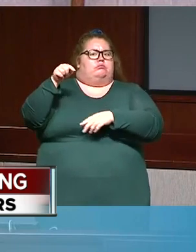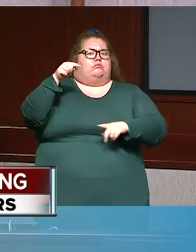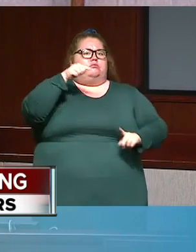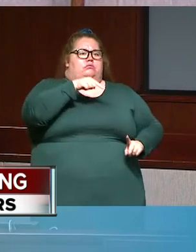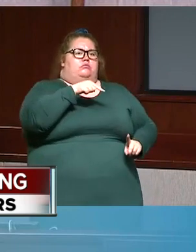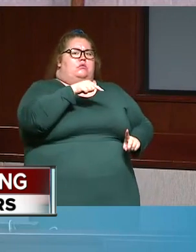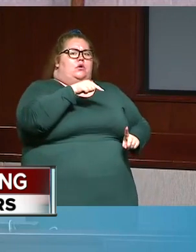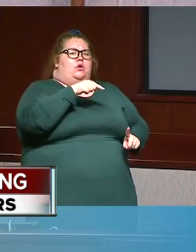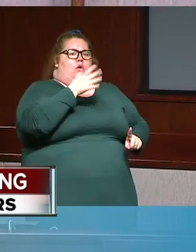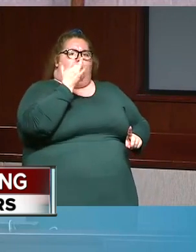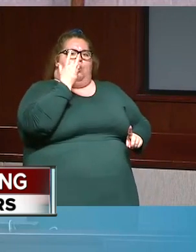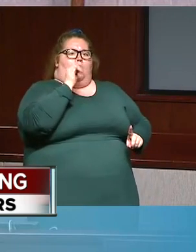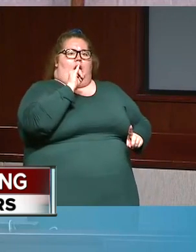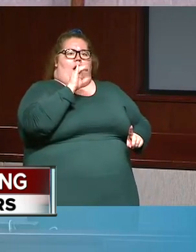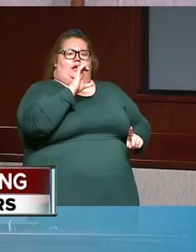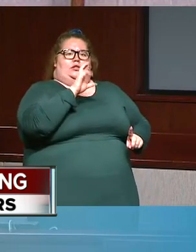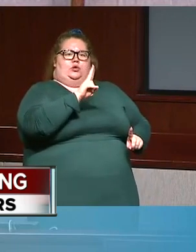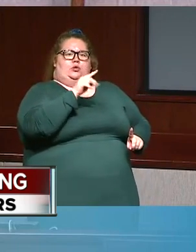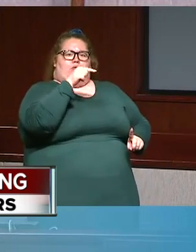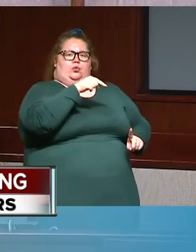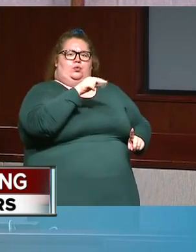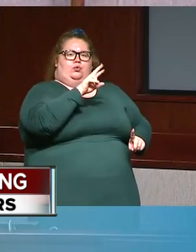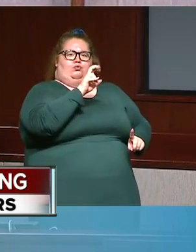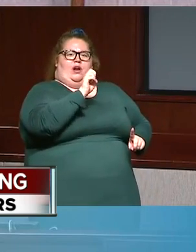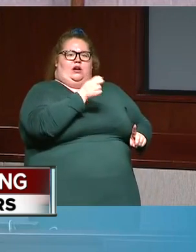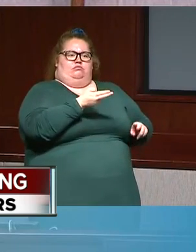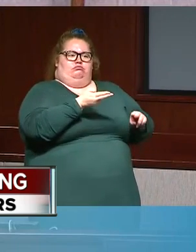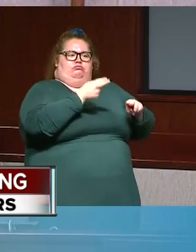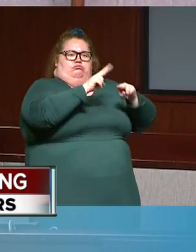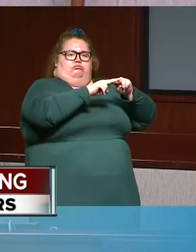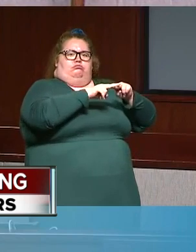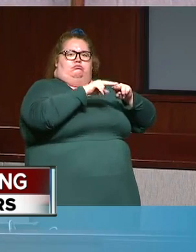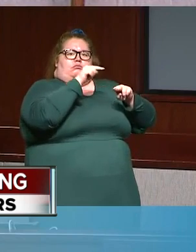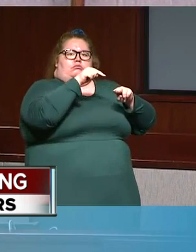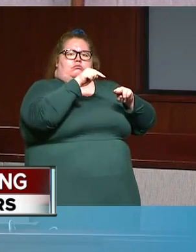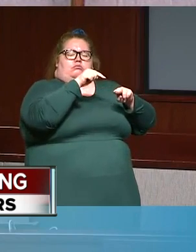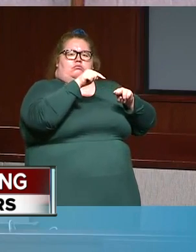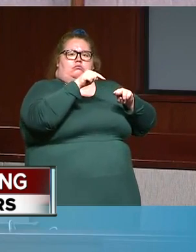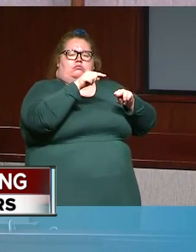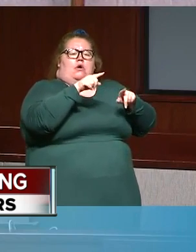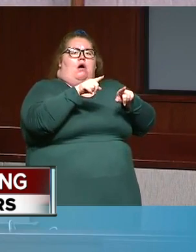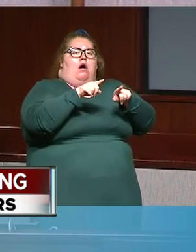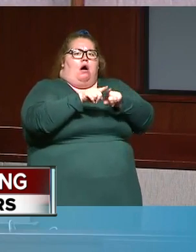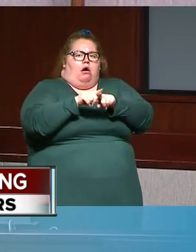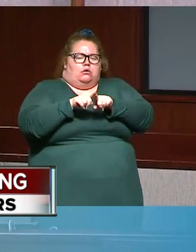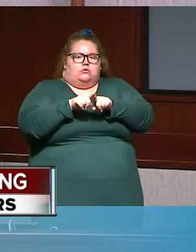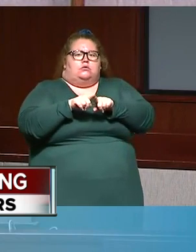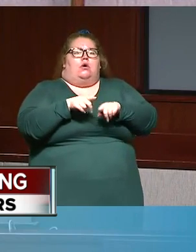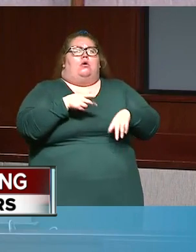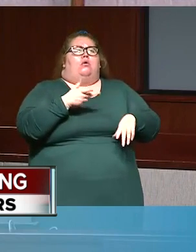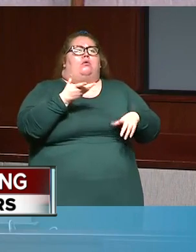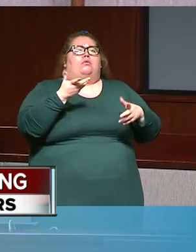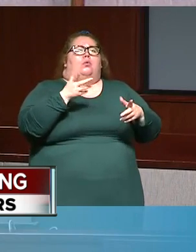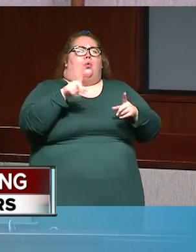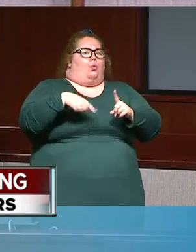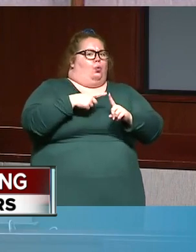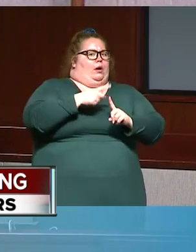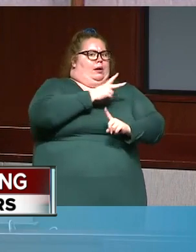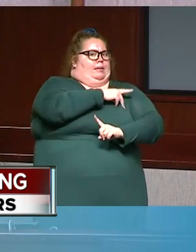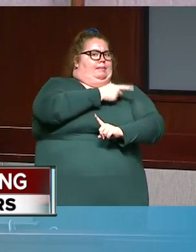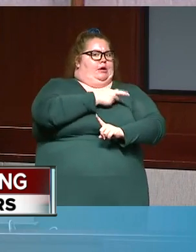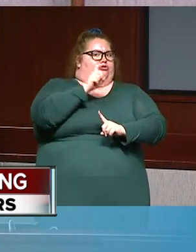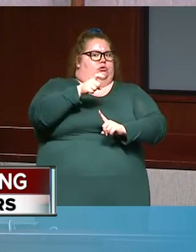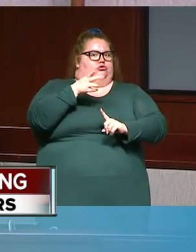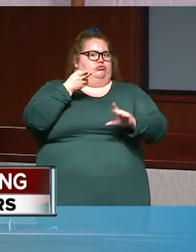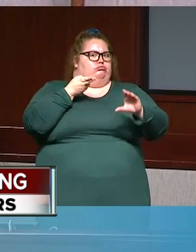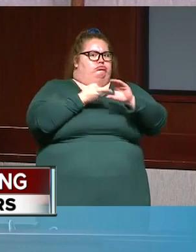ICU rate is increasing? And at what point does a patient get transferred to ICU? Is that the point where they have to live